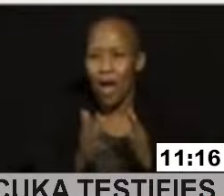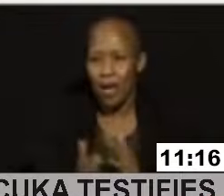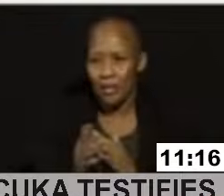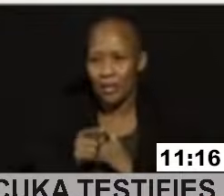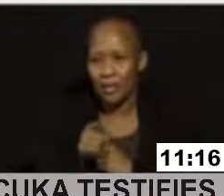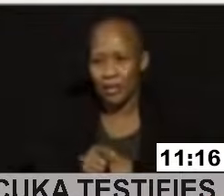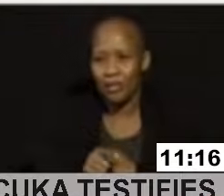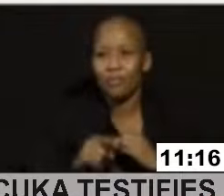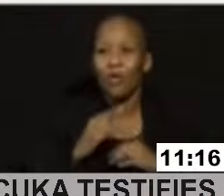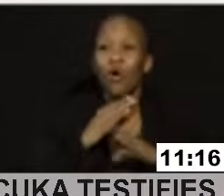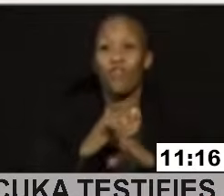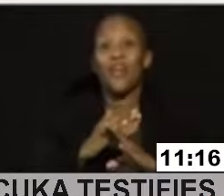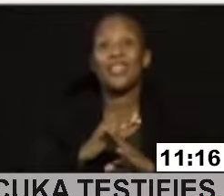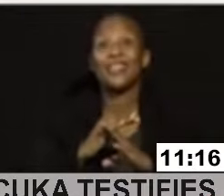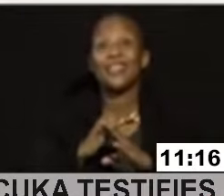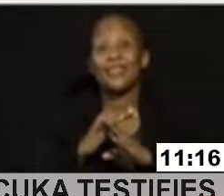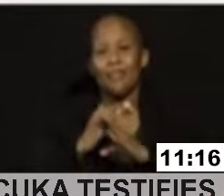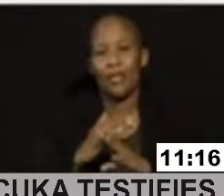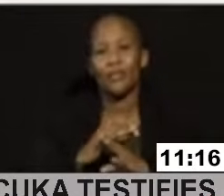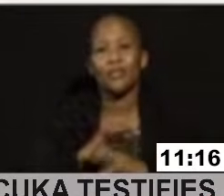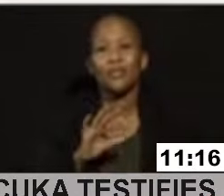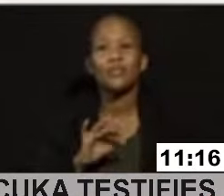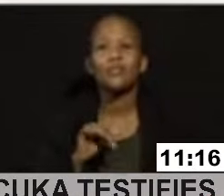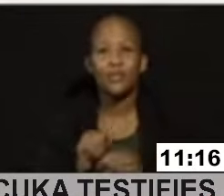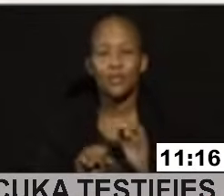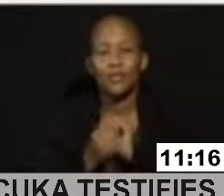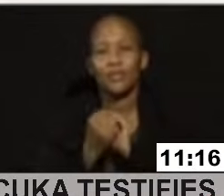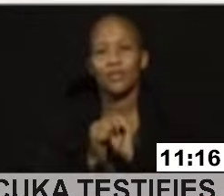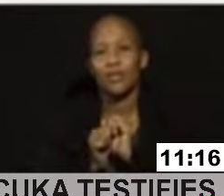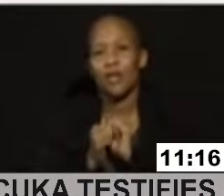the leaders in the Western Cape of that Defiance Campaign.